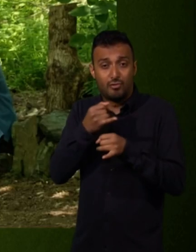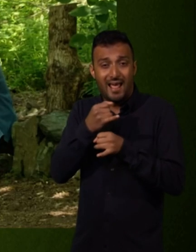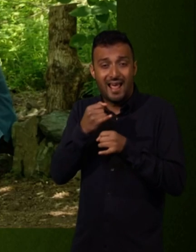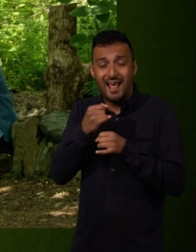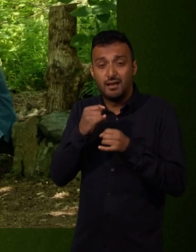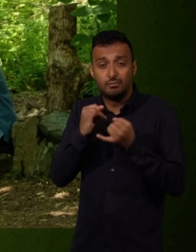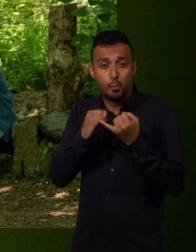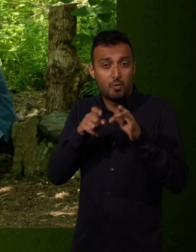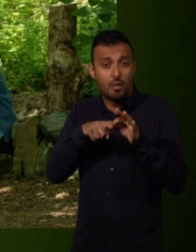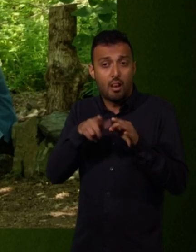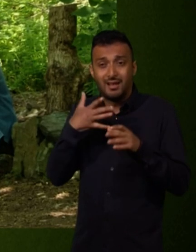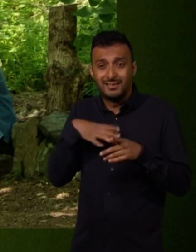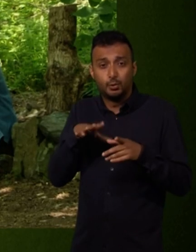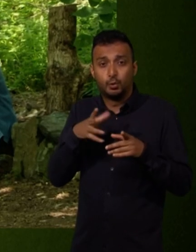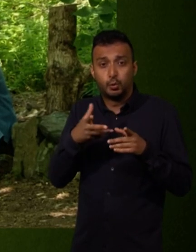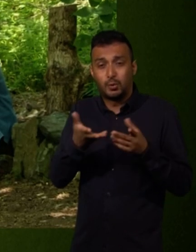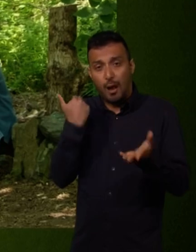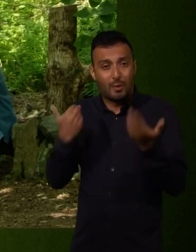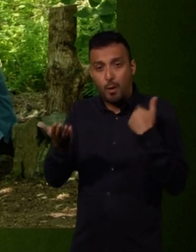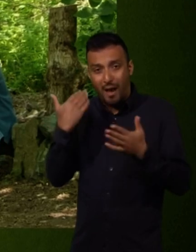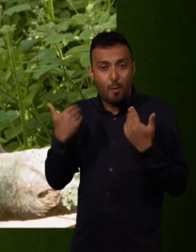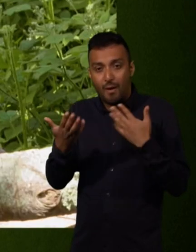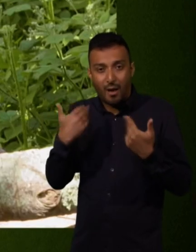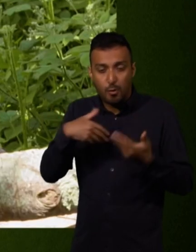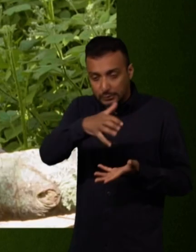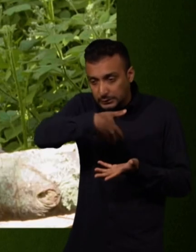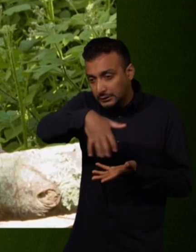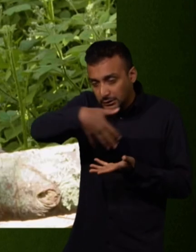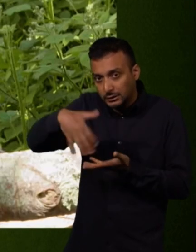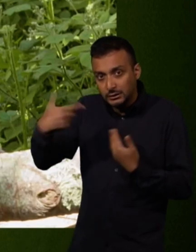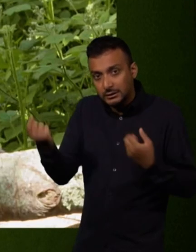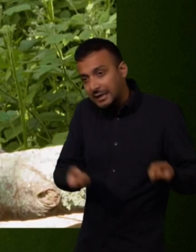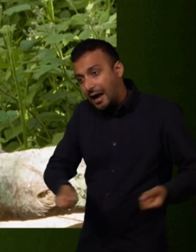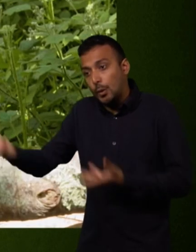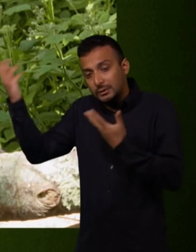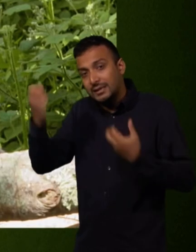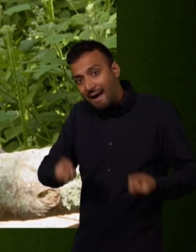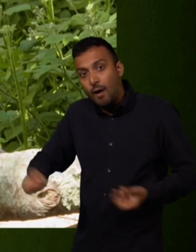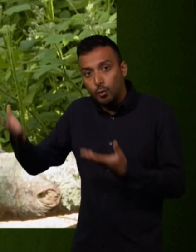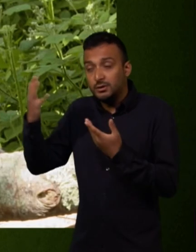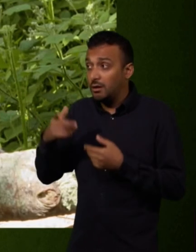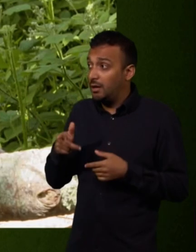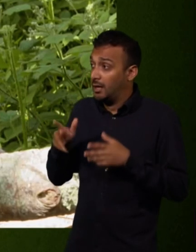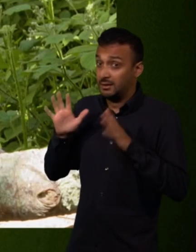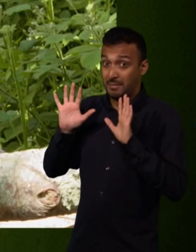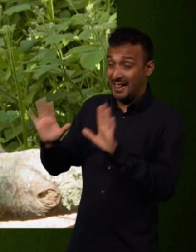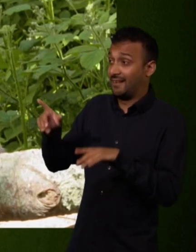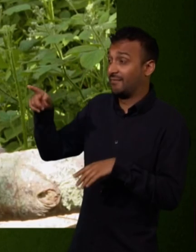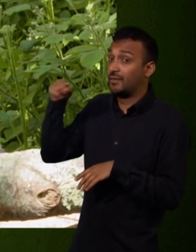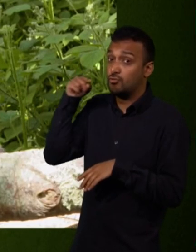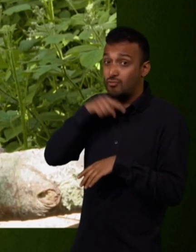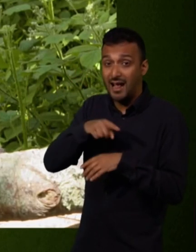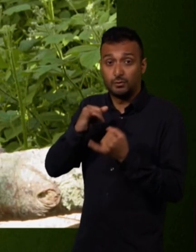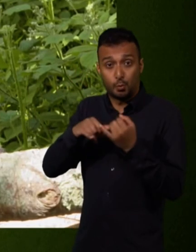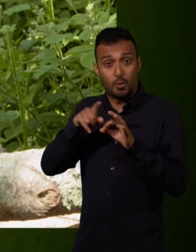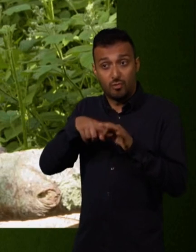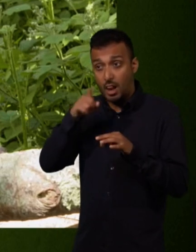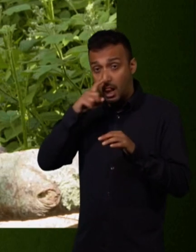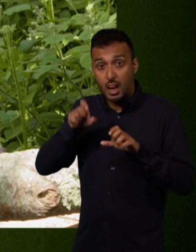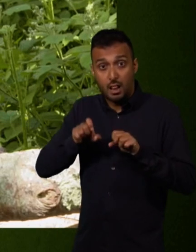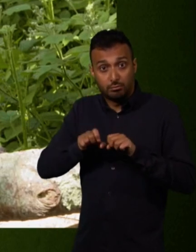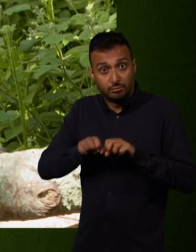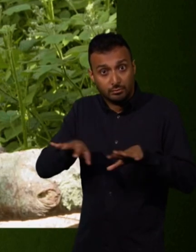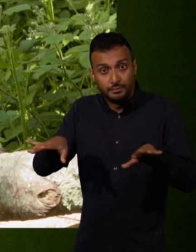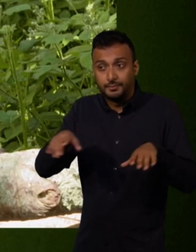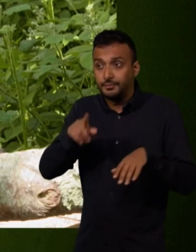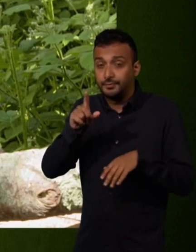into. But also we had to get the community involved, because you require land access and public support, and people had to understand